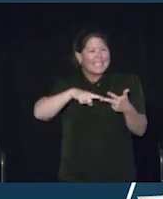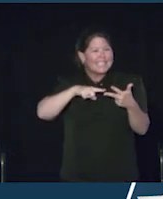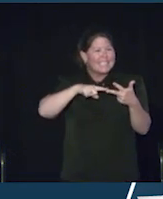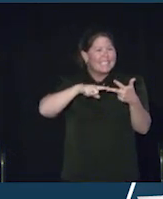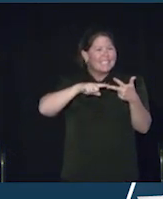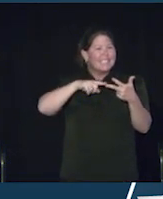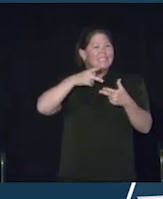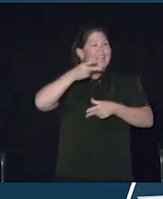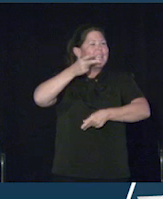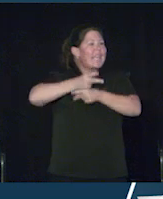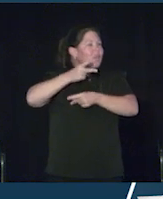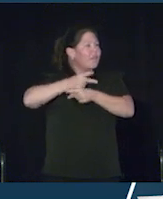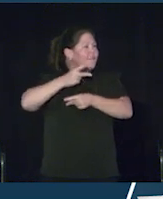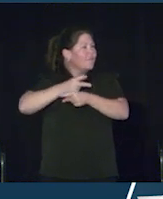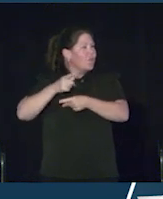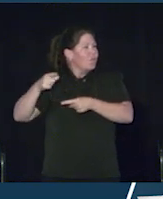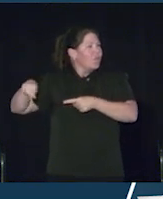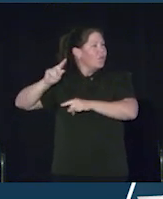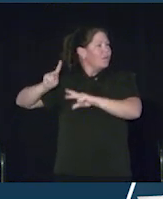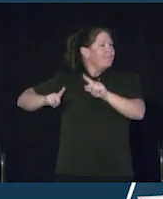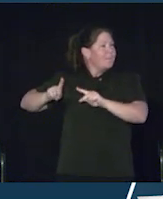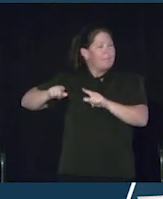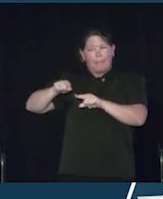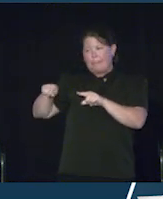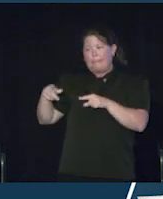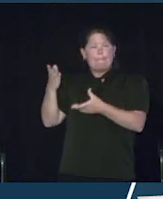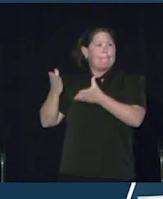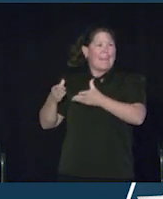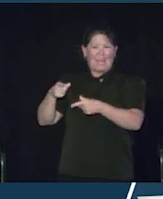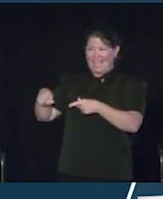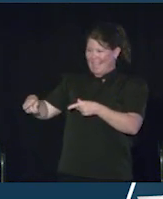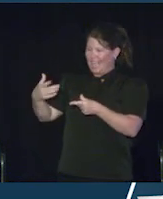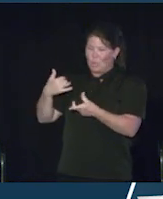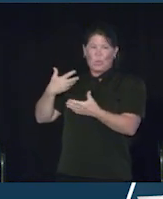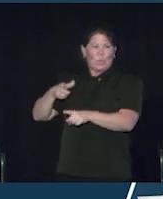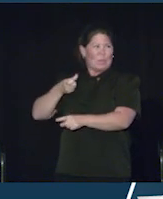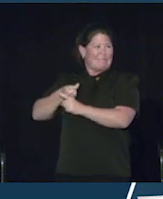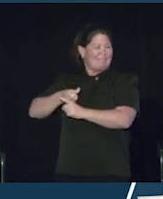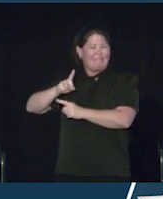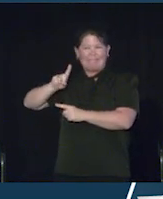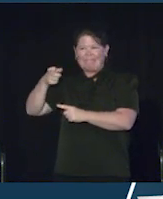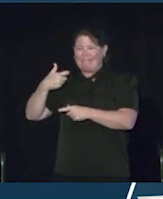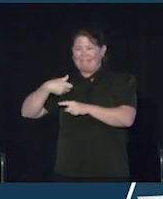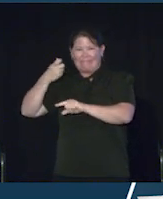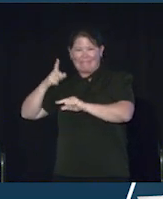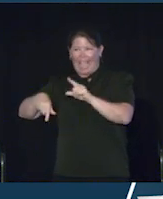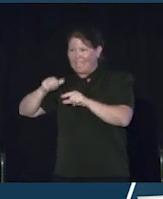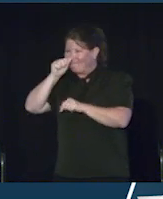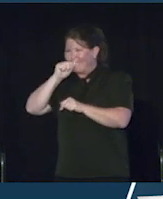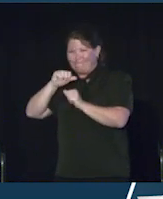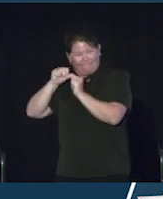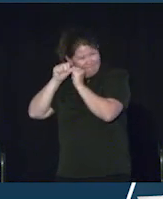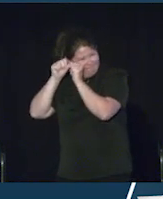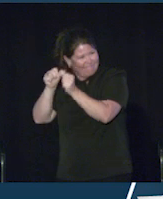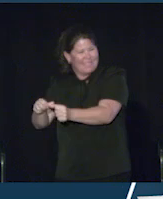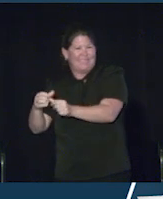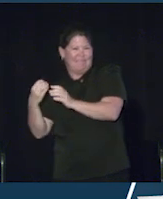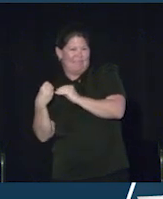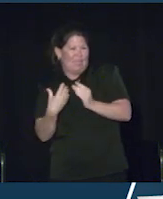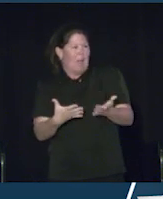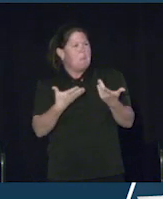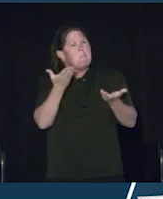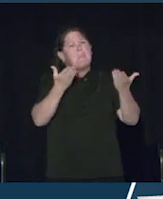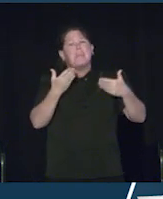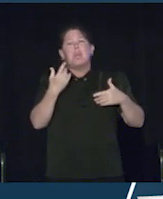documented condition that perhaps they're not going to be able to provide care for their loved one within the next year or